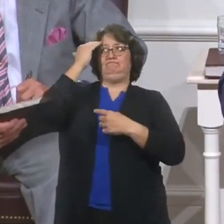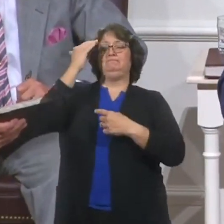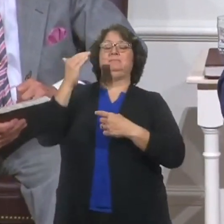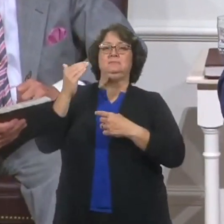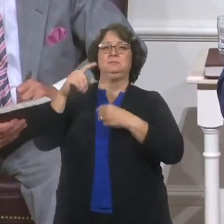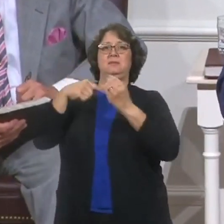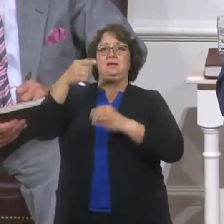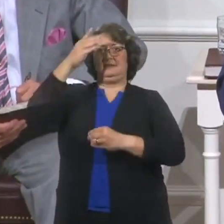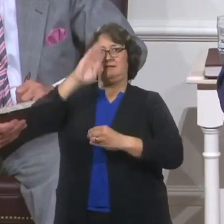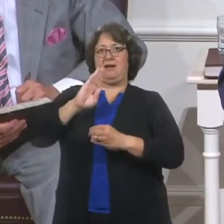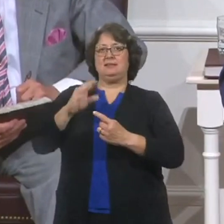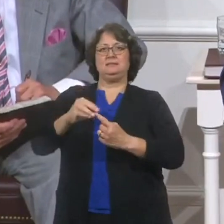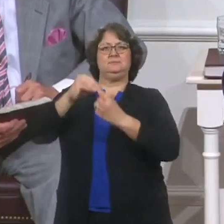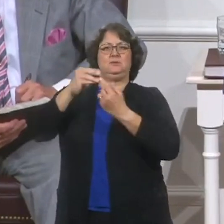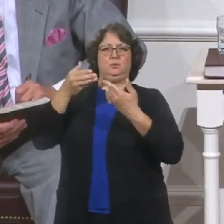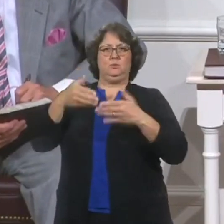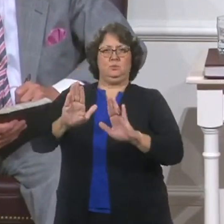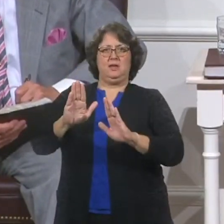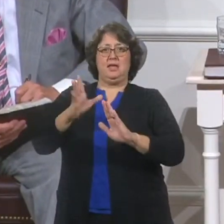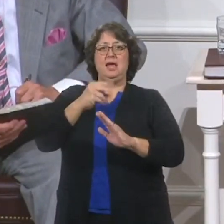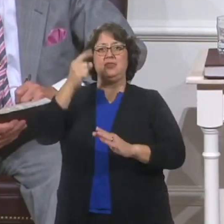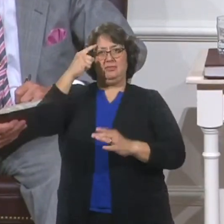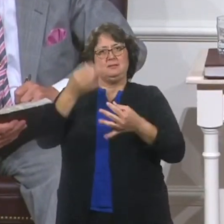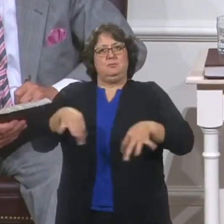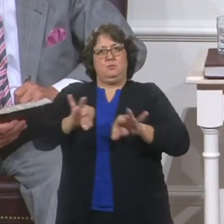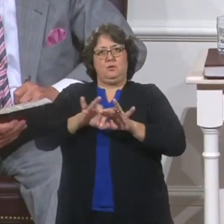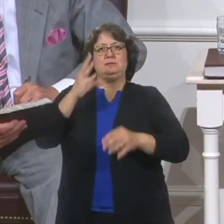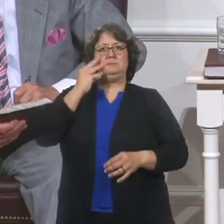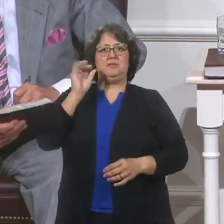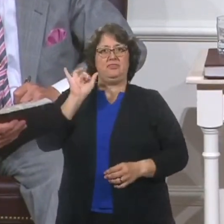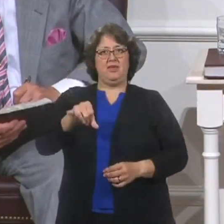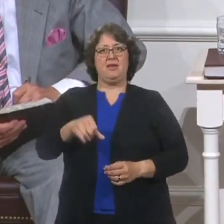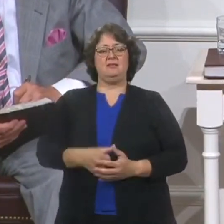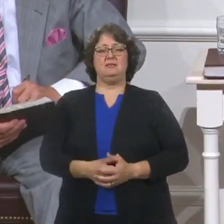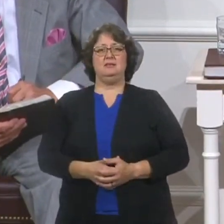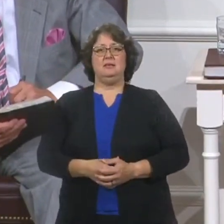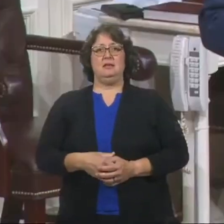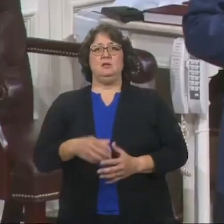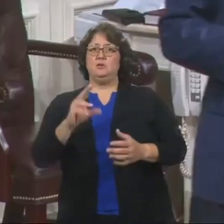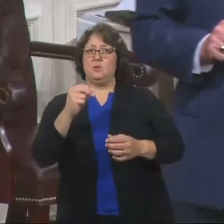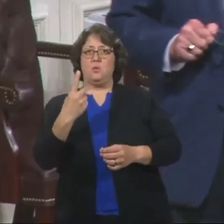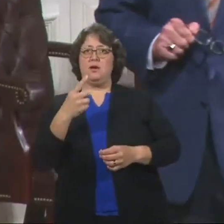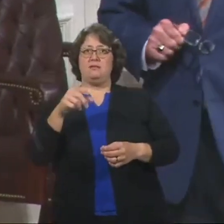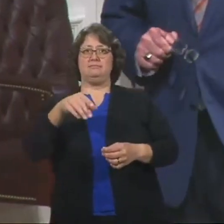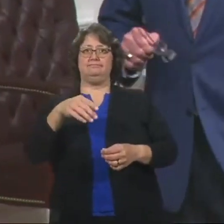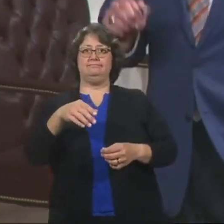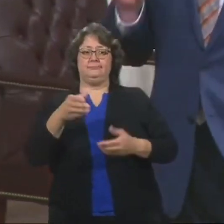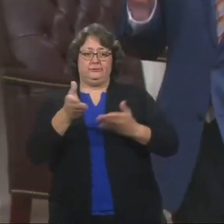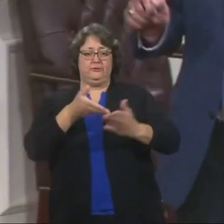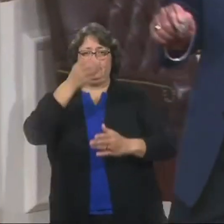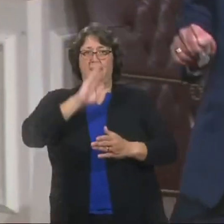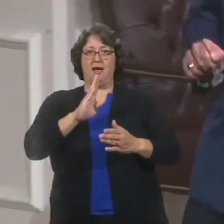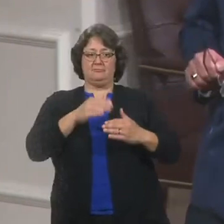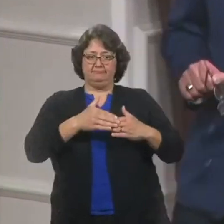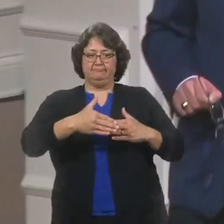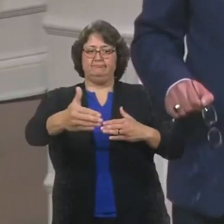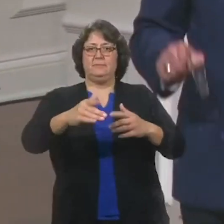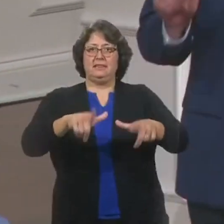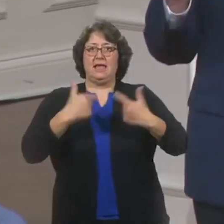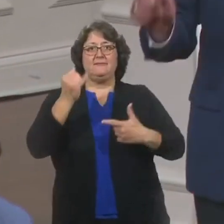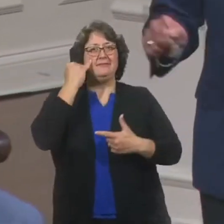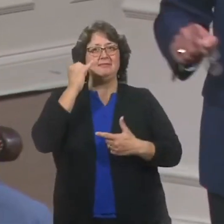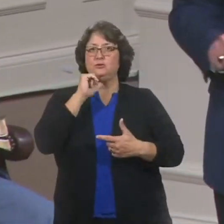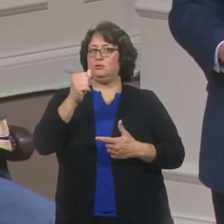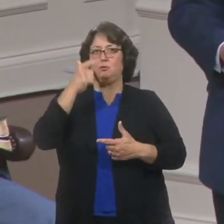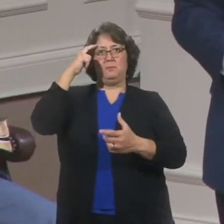God. I think it's very important to experience that. And no one will ever serve God for a lifetime who's not totally convinced